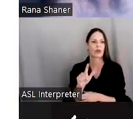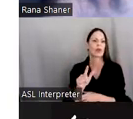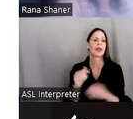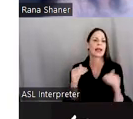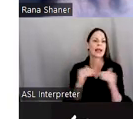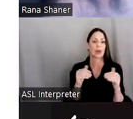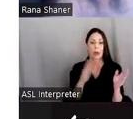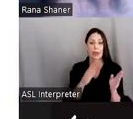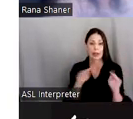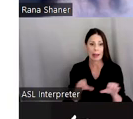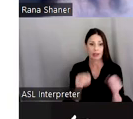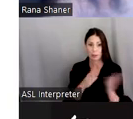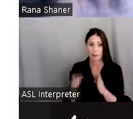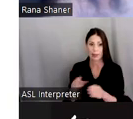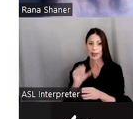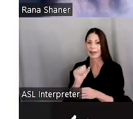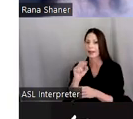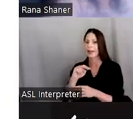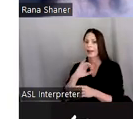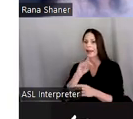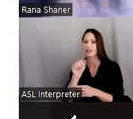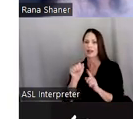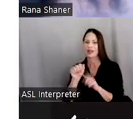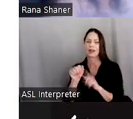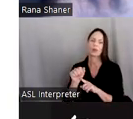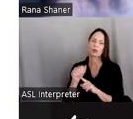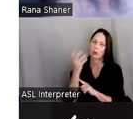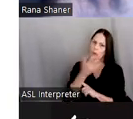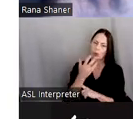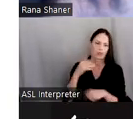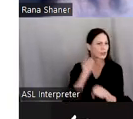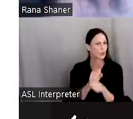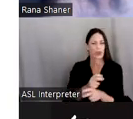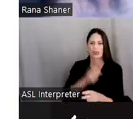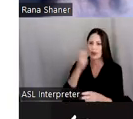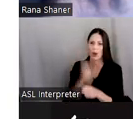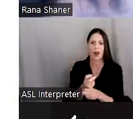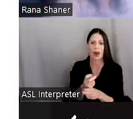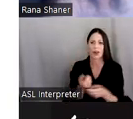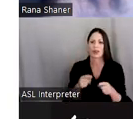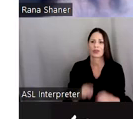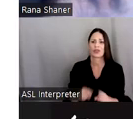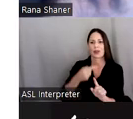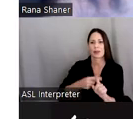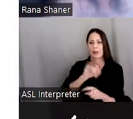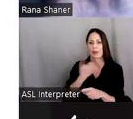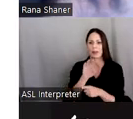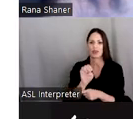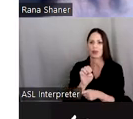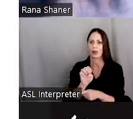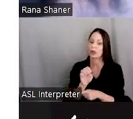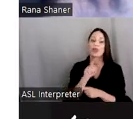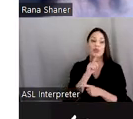which Angelina has worked so hard on during the month of June to get that